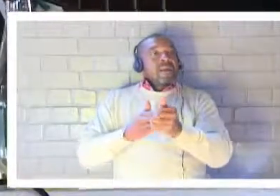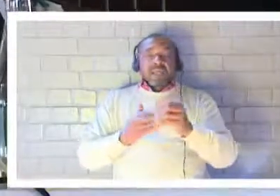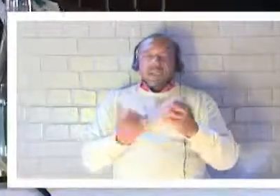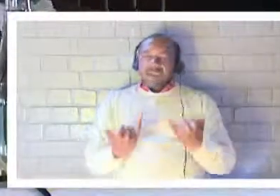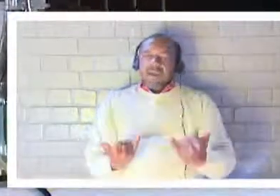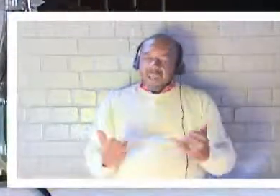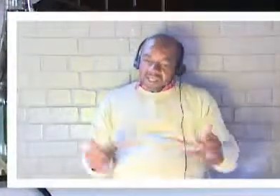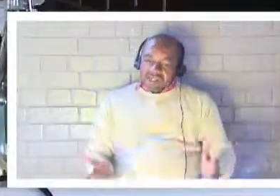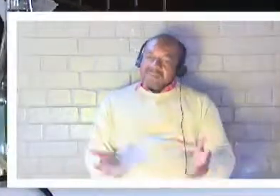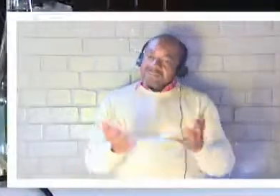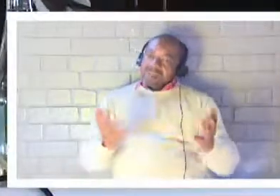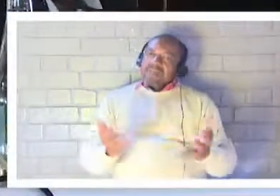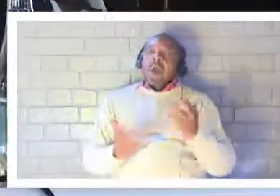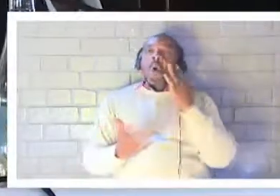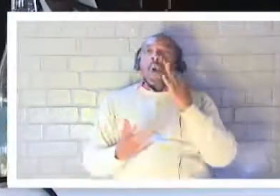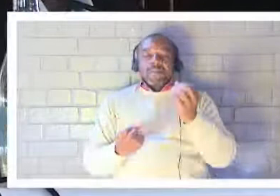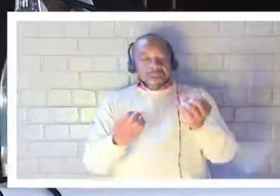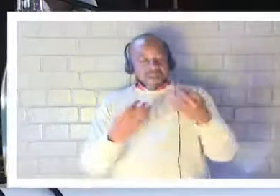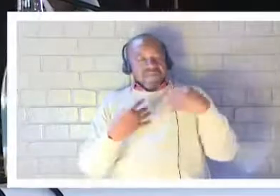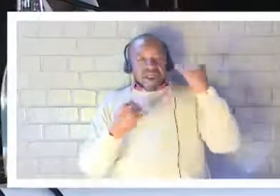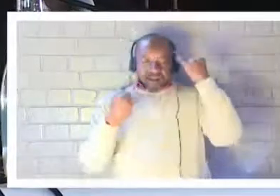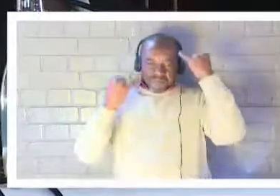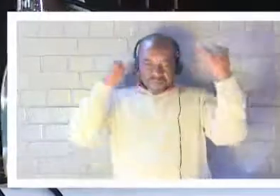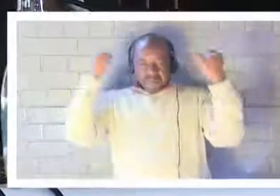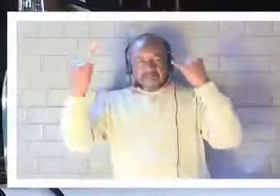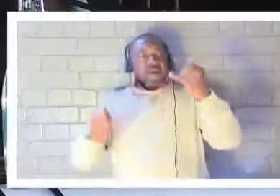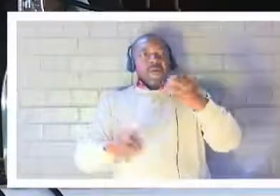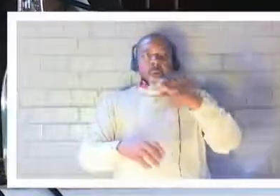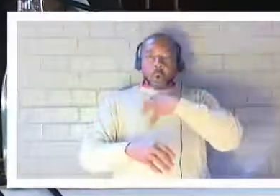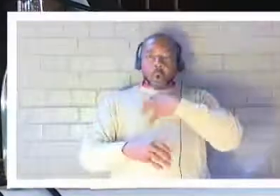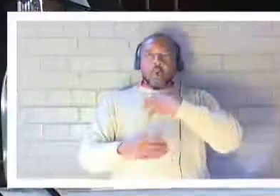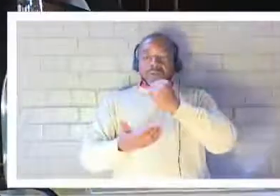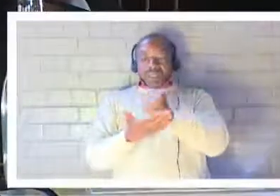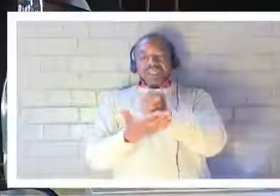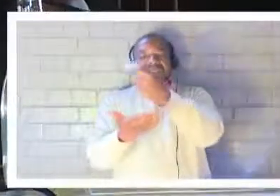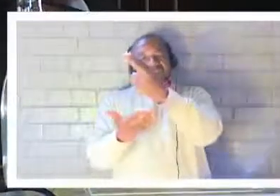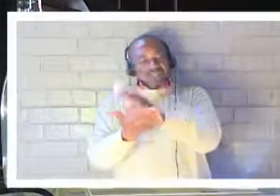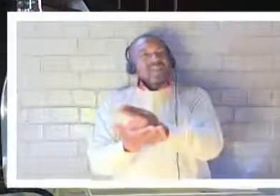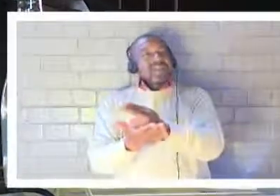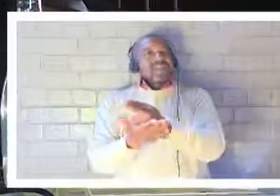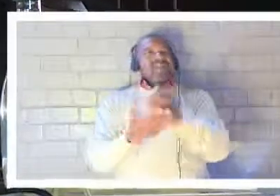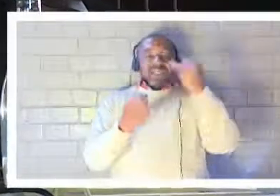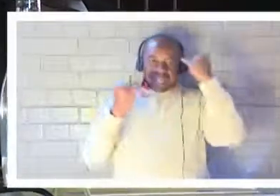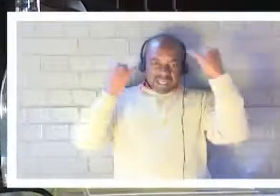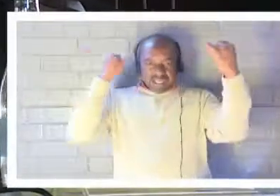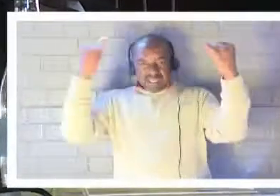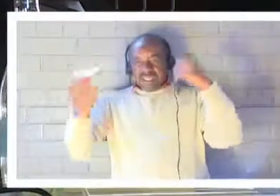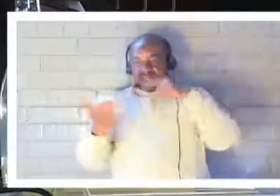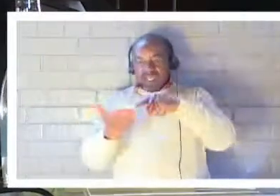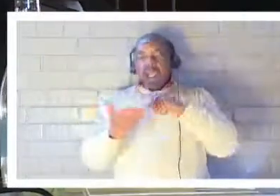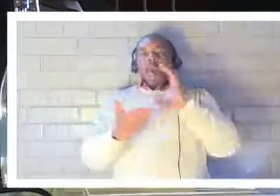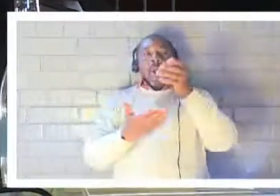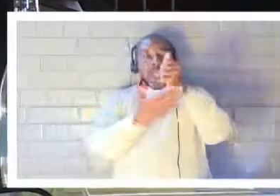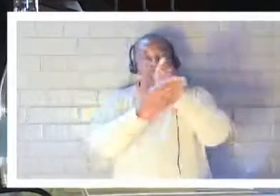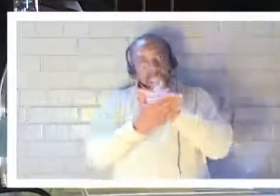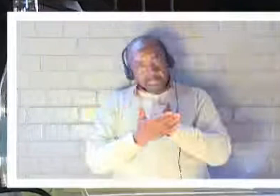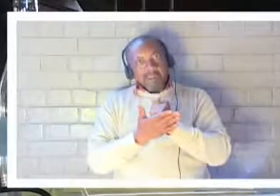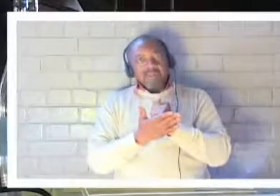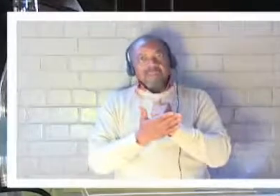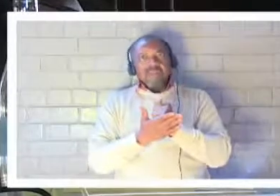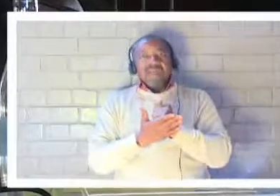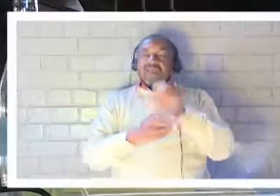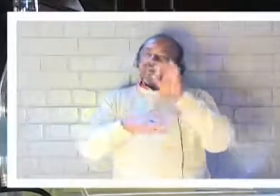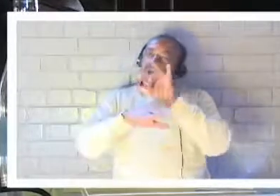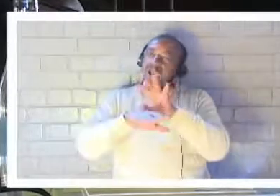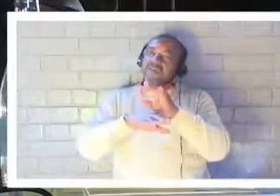encouraging when we receive inputs from our stakeholders. The inputs that will help us to